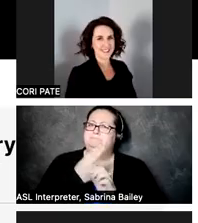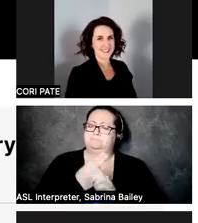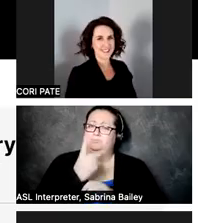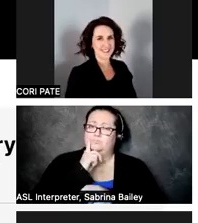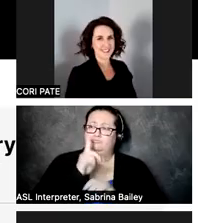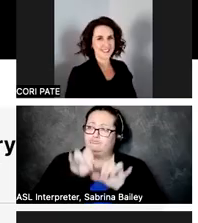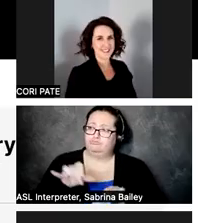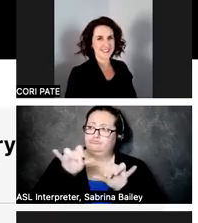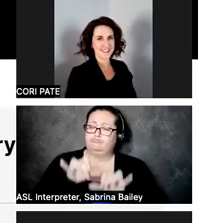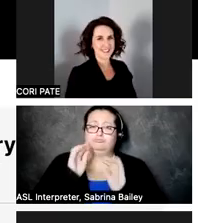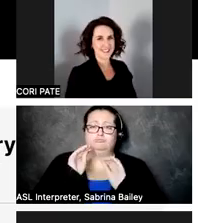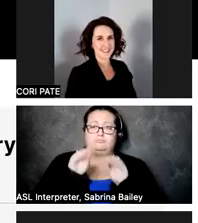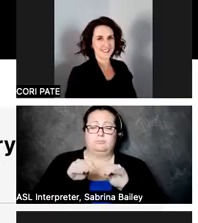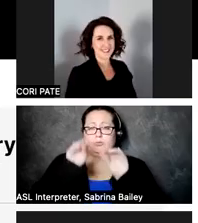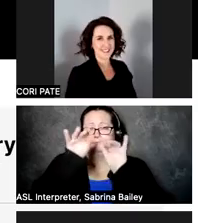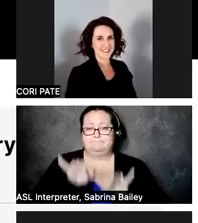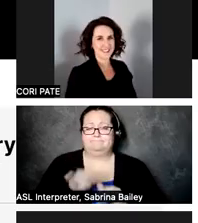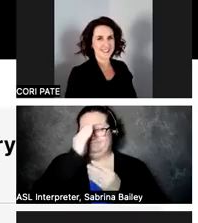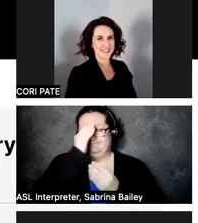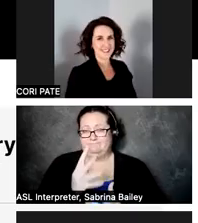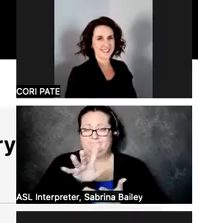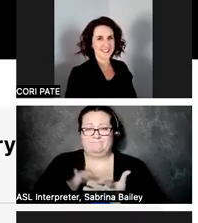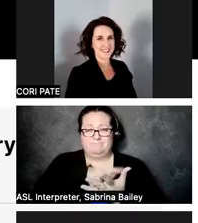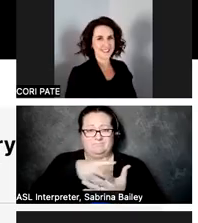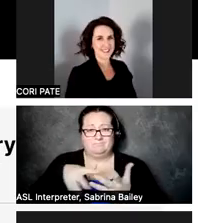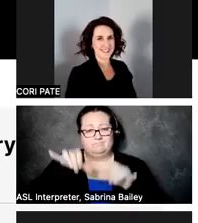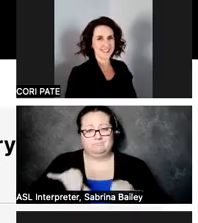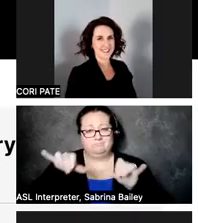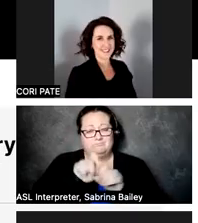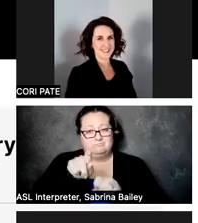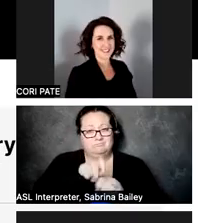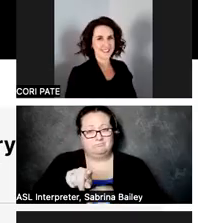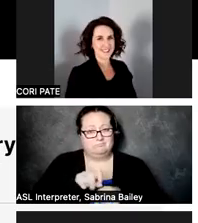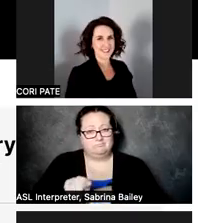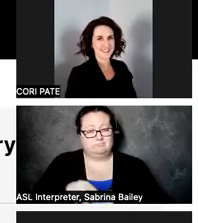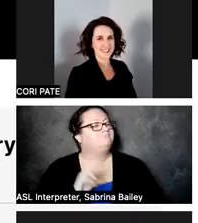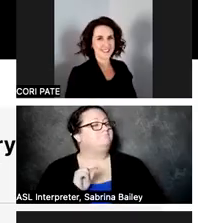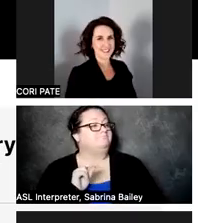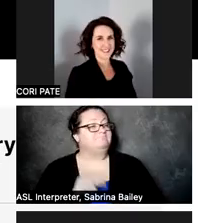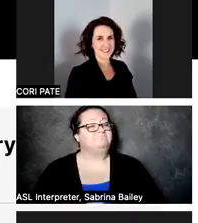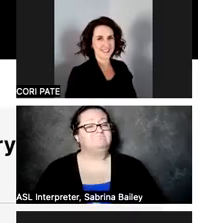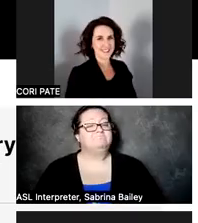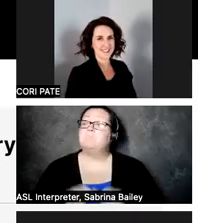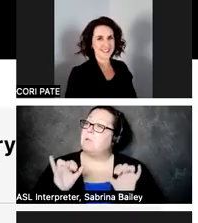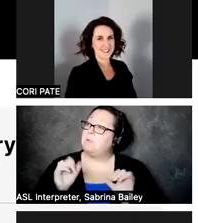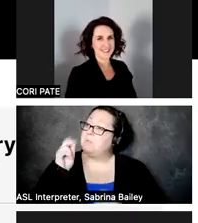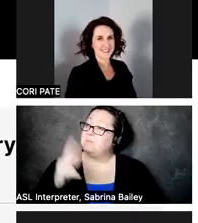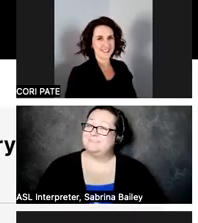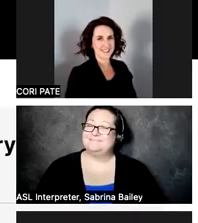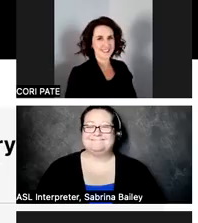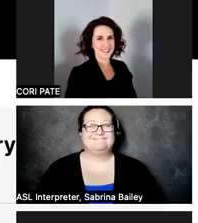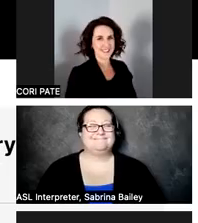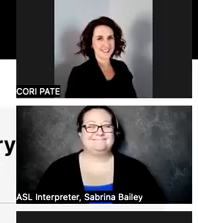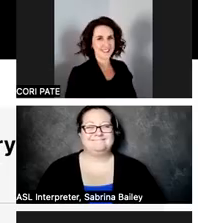you're inserting specific information? No. Nope. Okay.